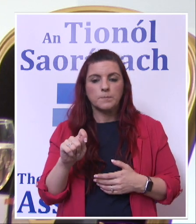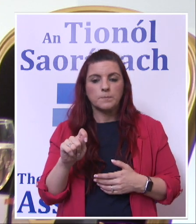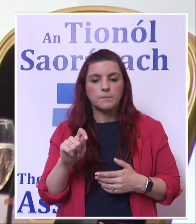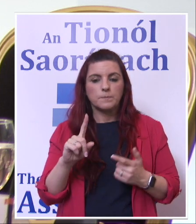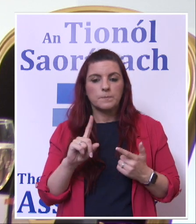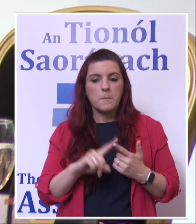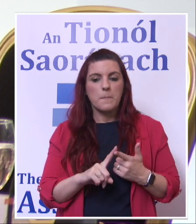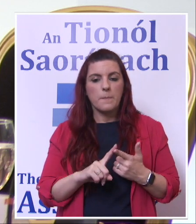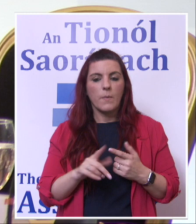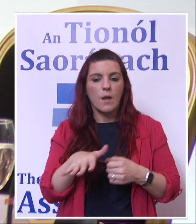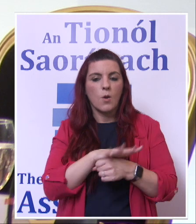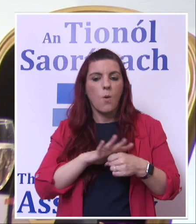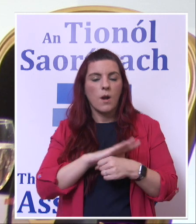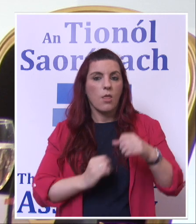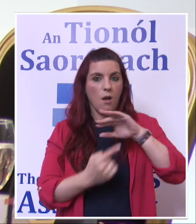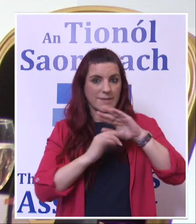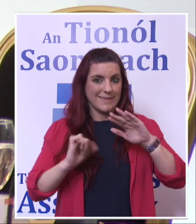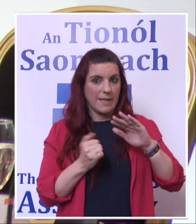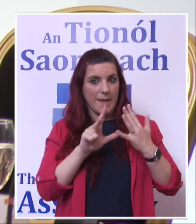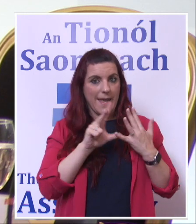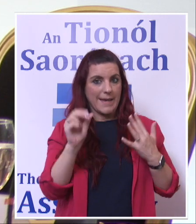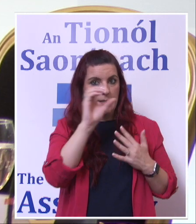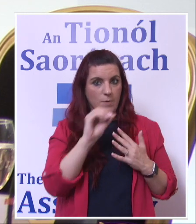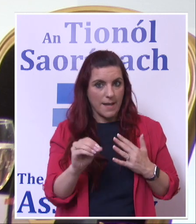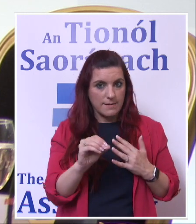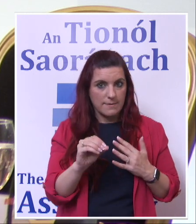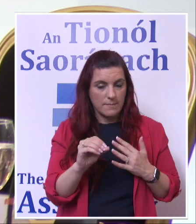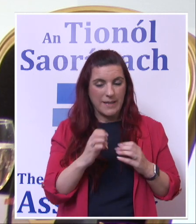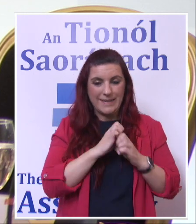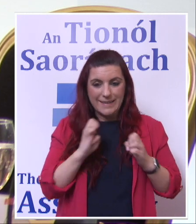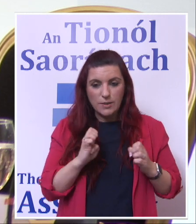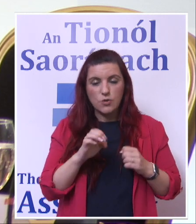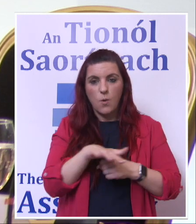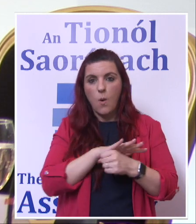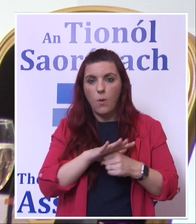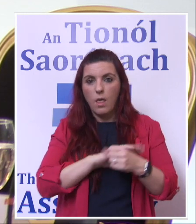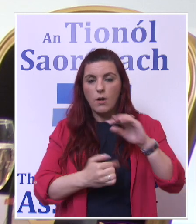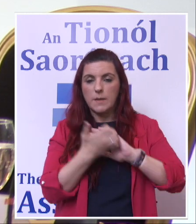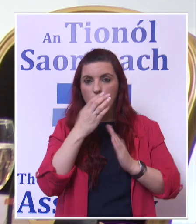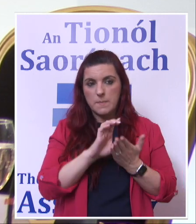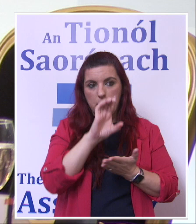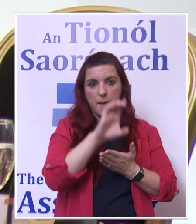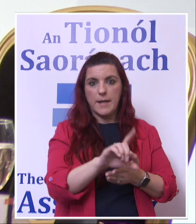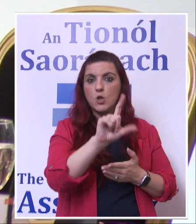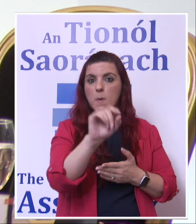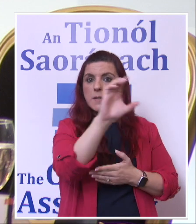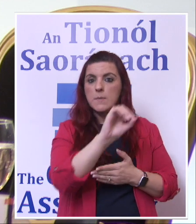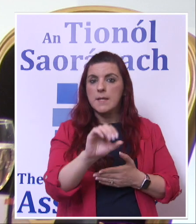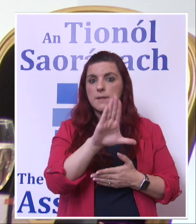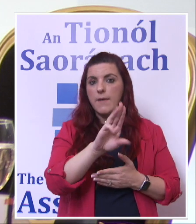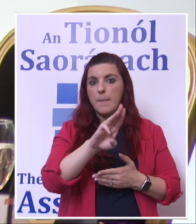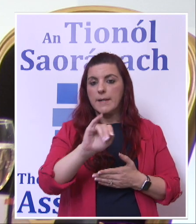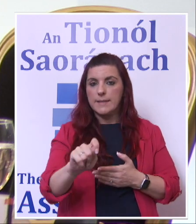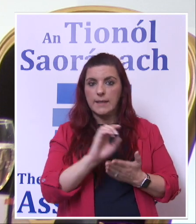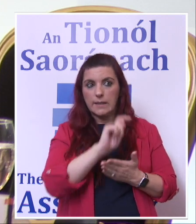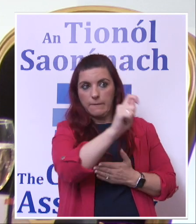local authorities get to keep 80% of it, but each local authority has to give 20% of the LPT to